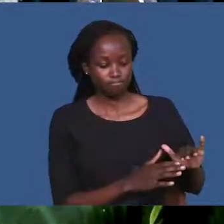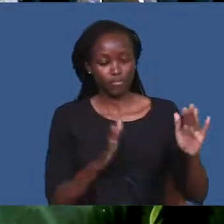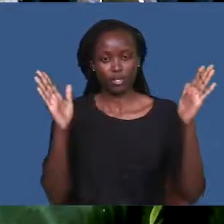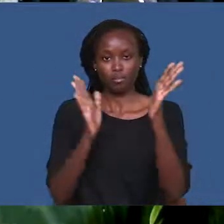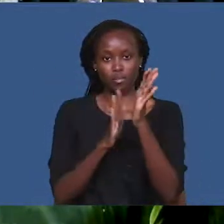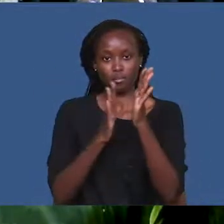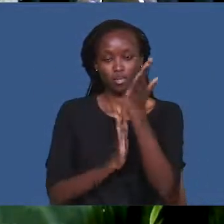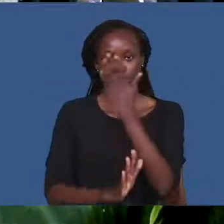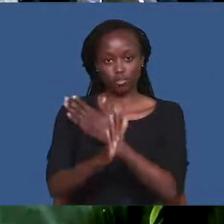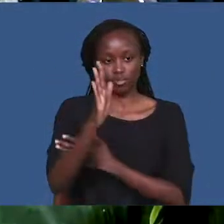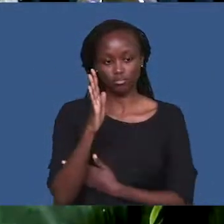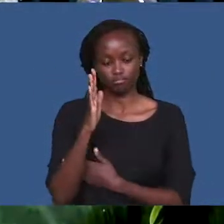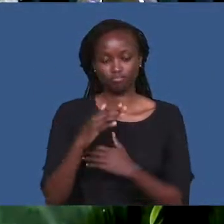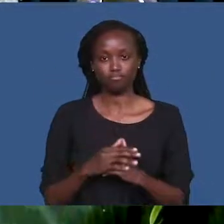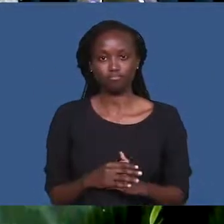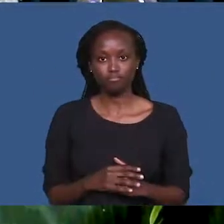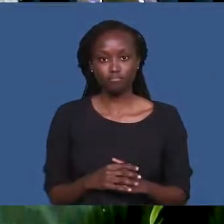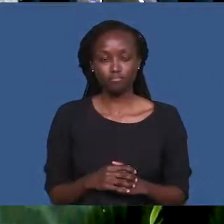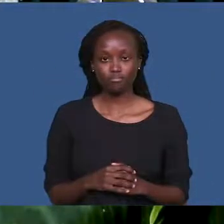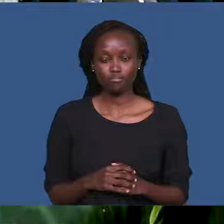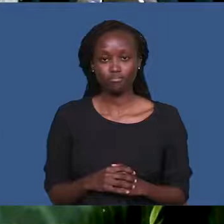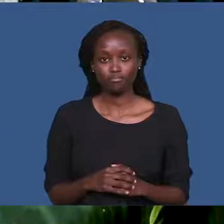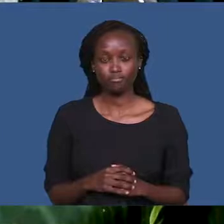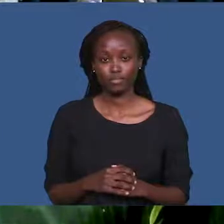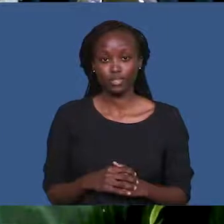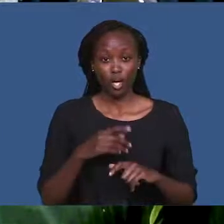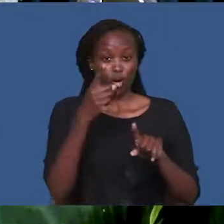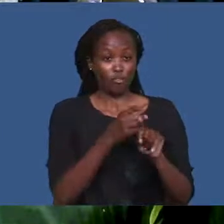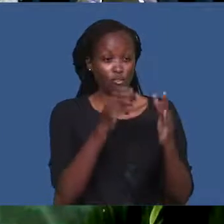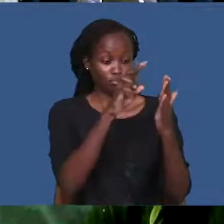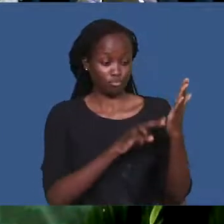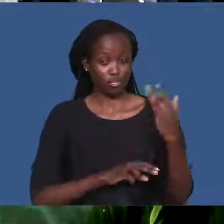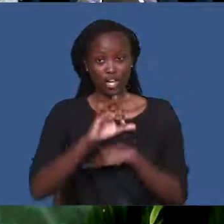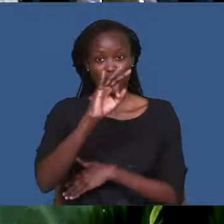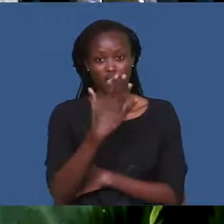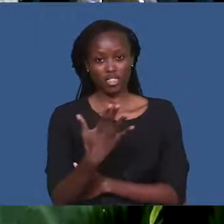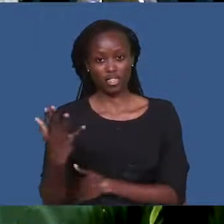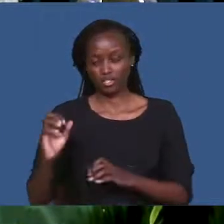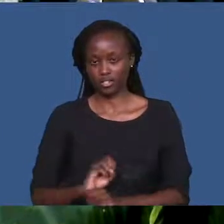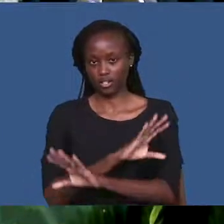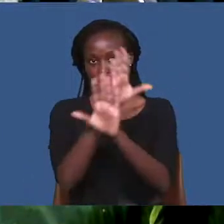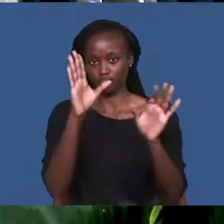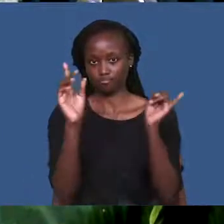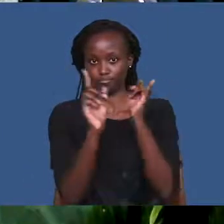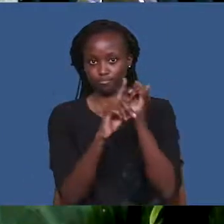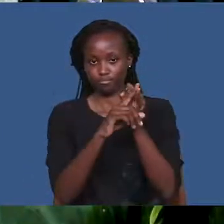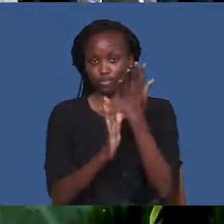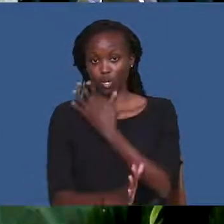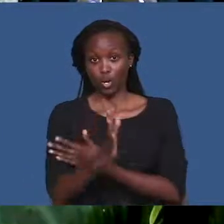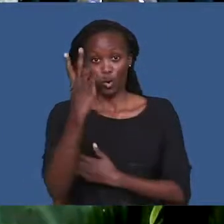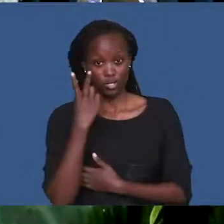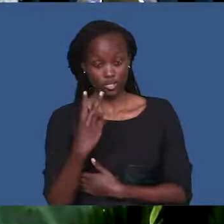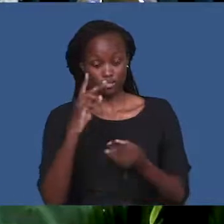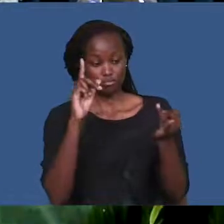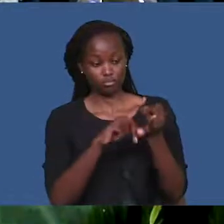of the Lord. And so, three things comes out here, there, in this text, that God sees, God